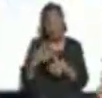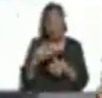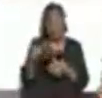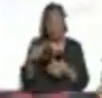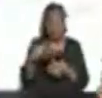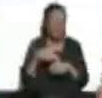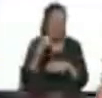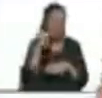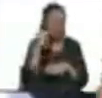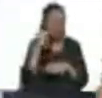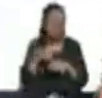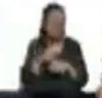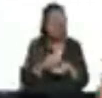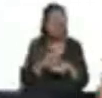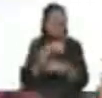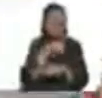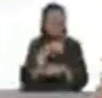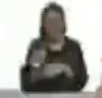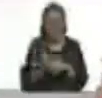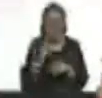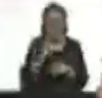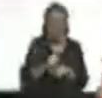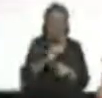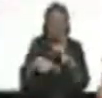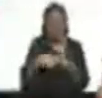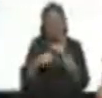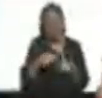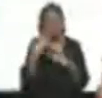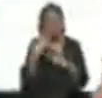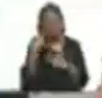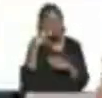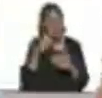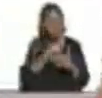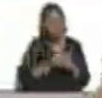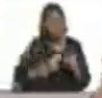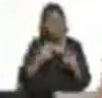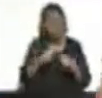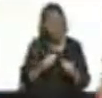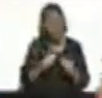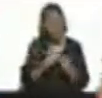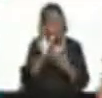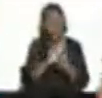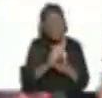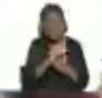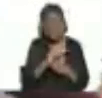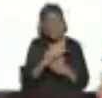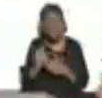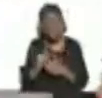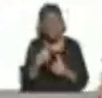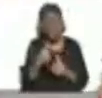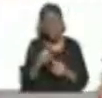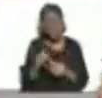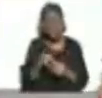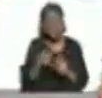Shriver will also have to return to the Bahamas for her pretrial review on February 21st of 2024 and her trial on